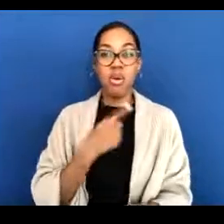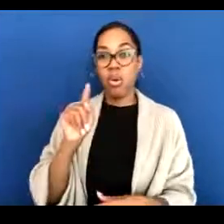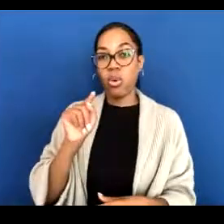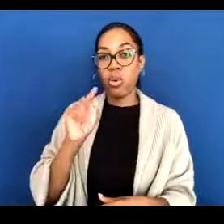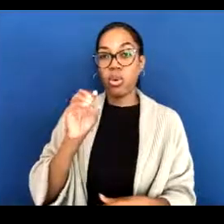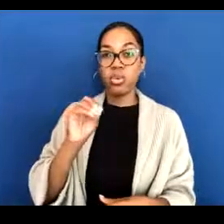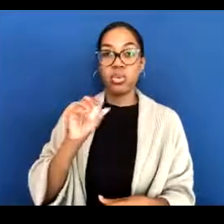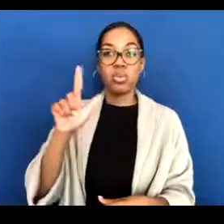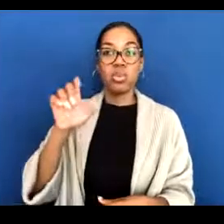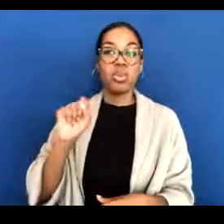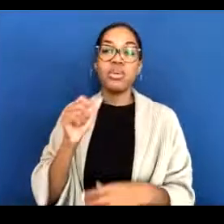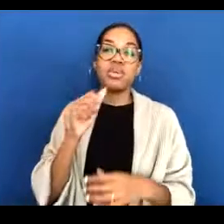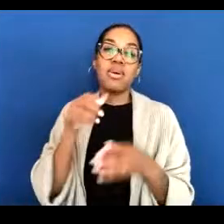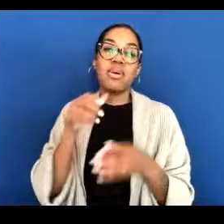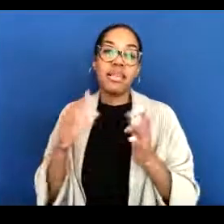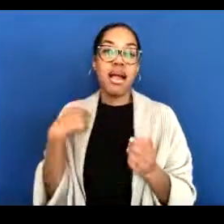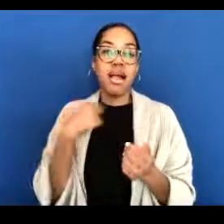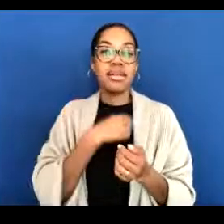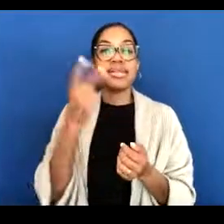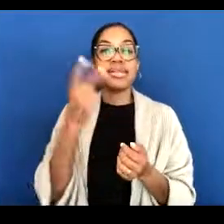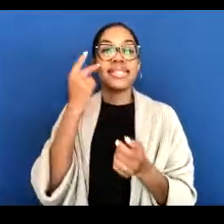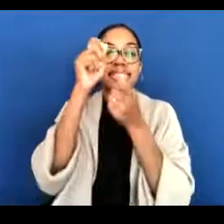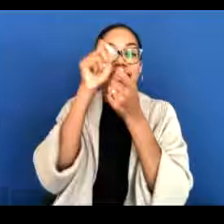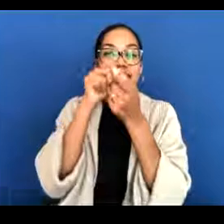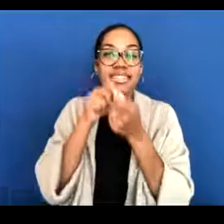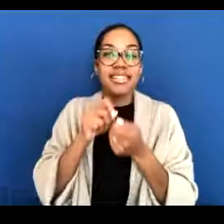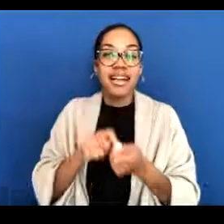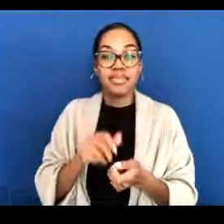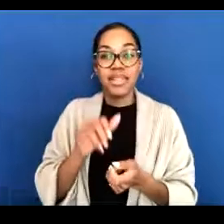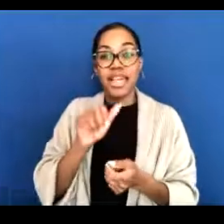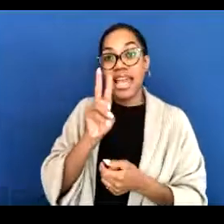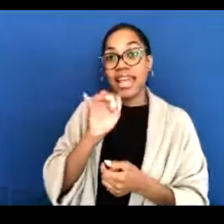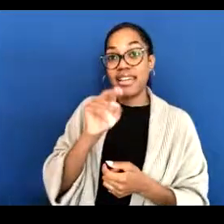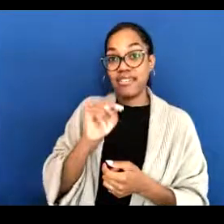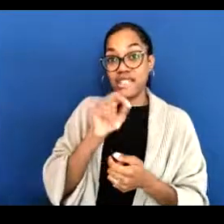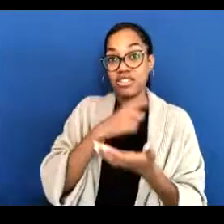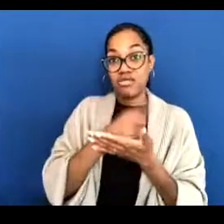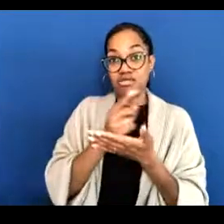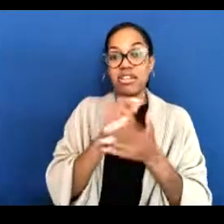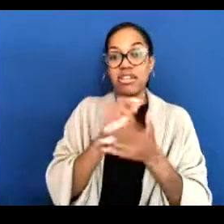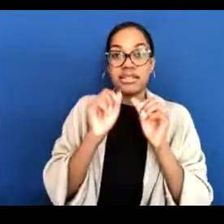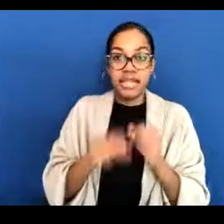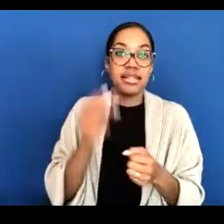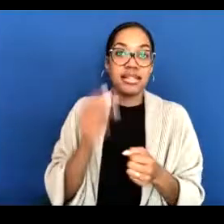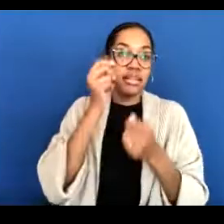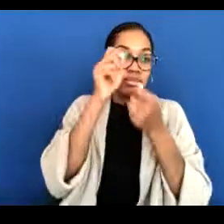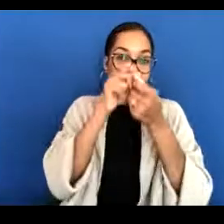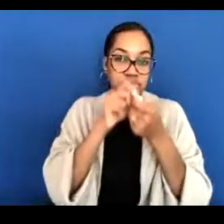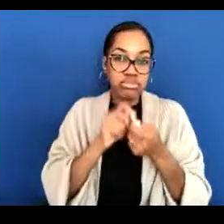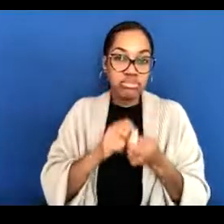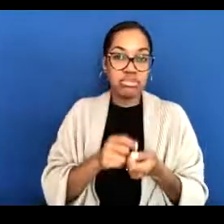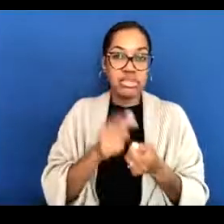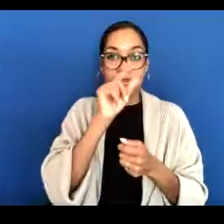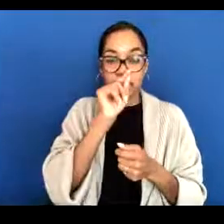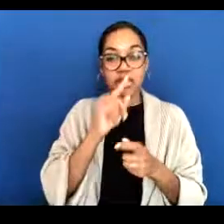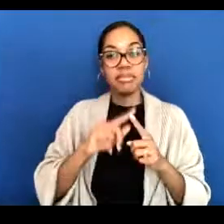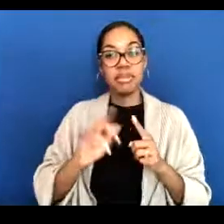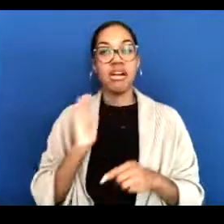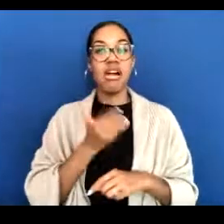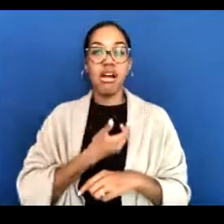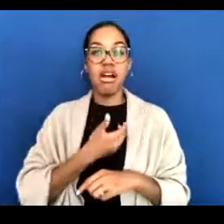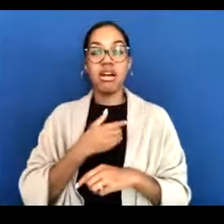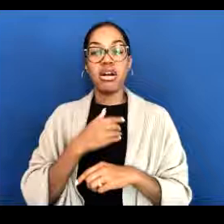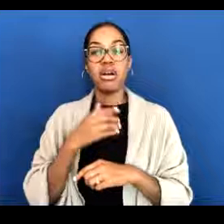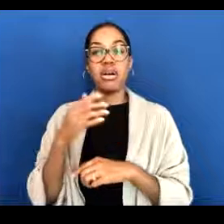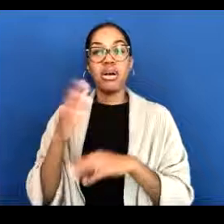and see very fine details like those avian research radars. Our tools are mainly made to look at severe thunderstorms that are tens